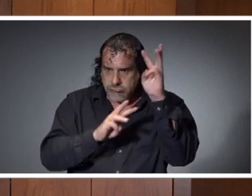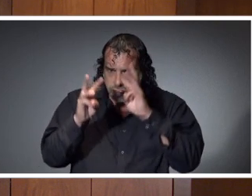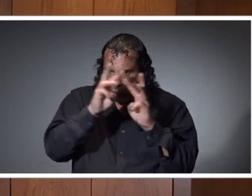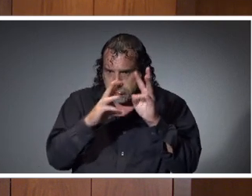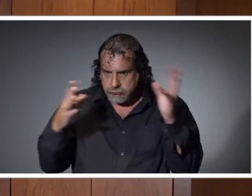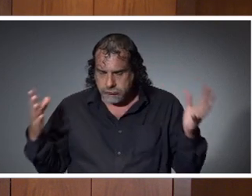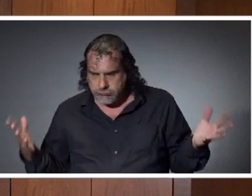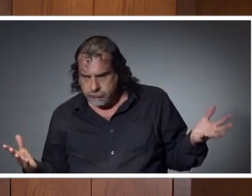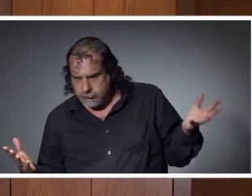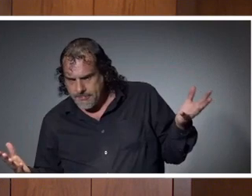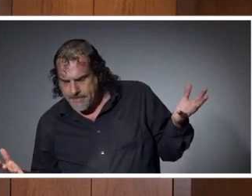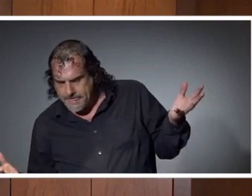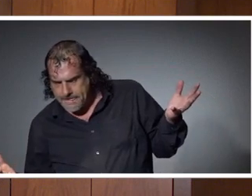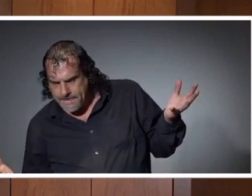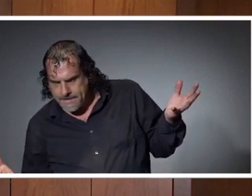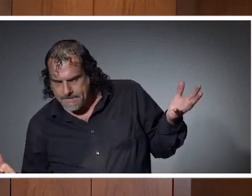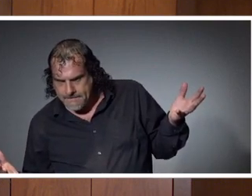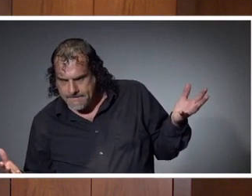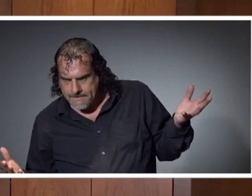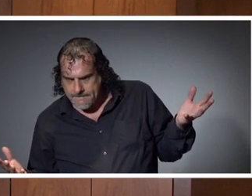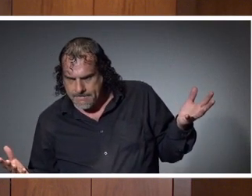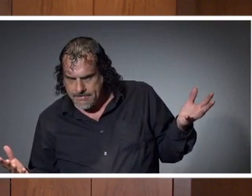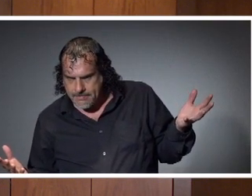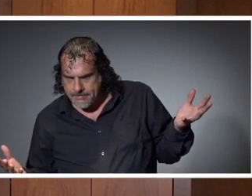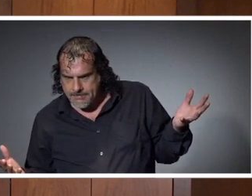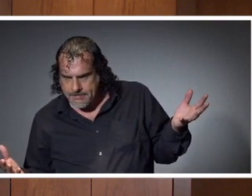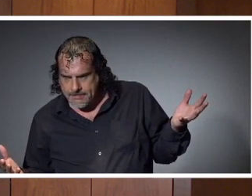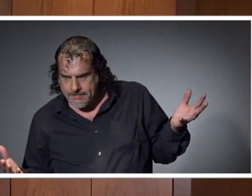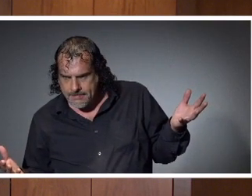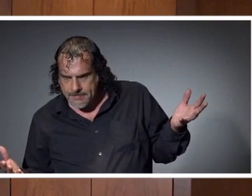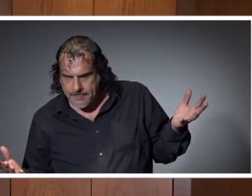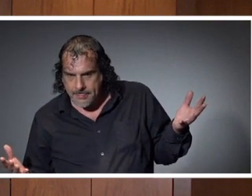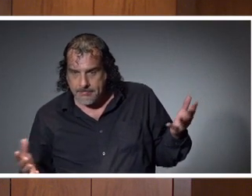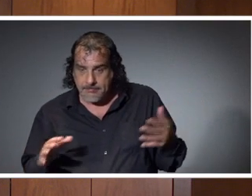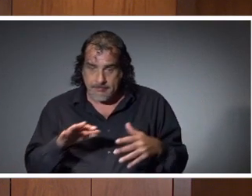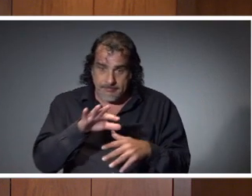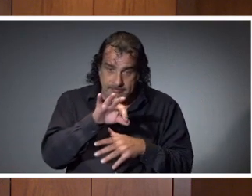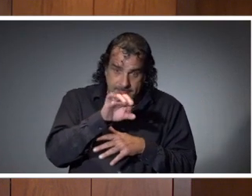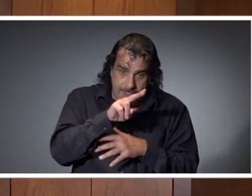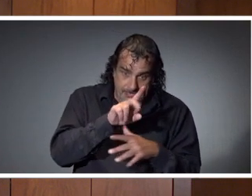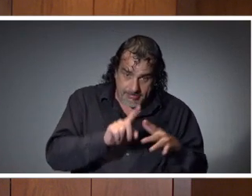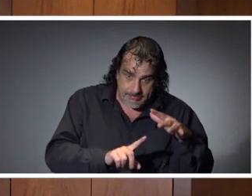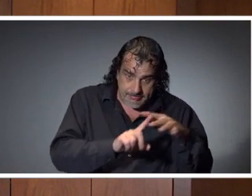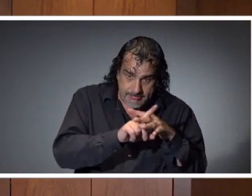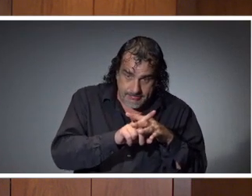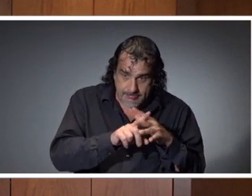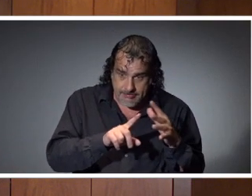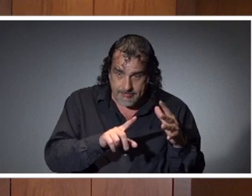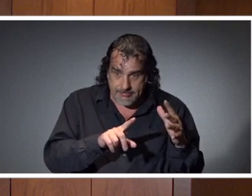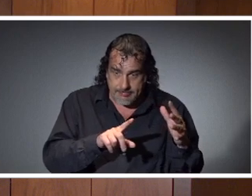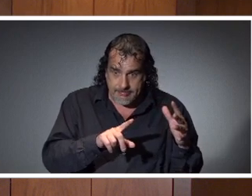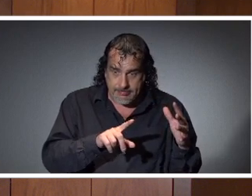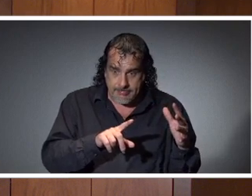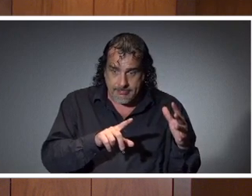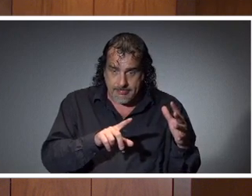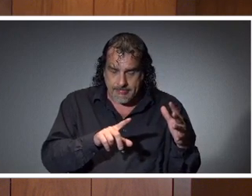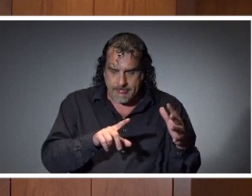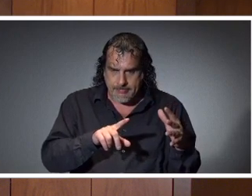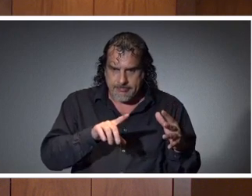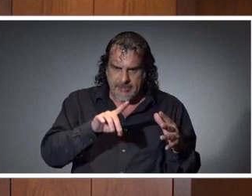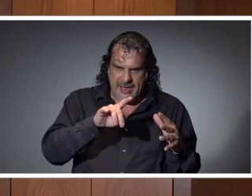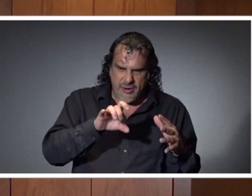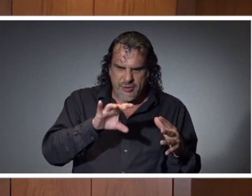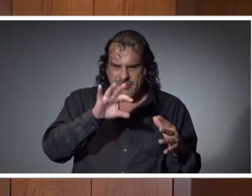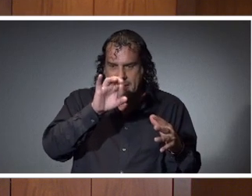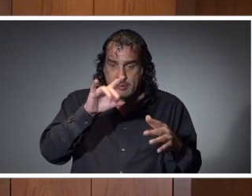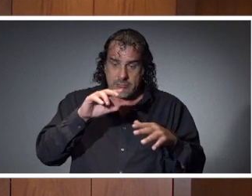talk on this, what are your all's concerns on going into flu season while we still have, while 800 is lower than it was at 900 last